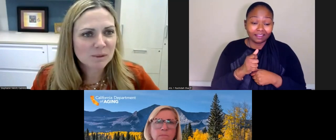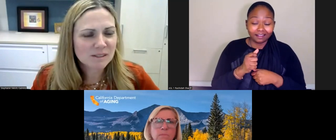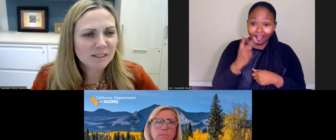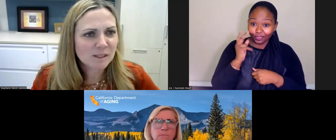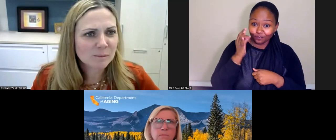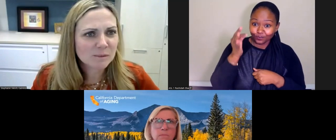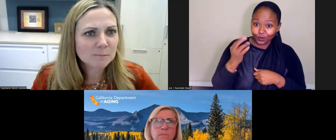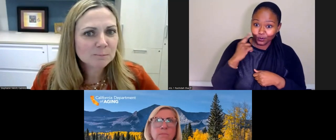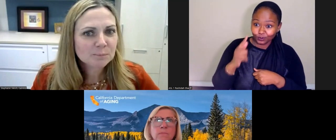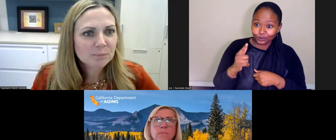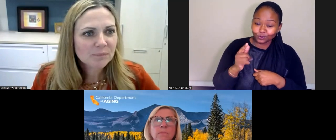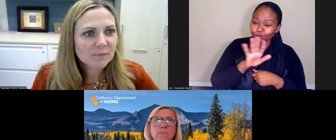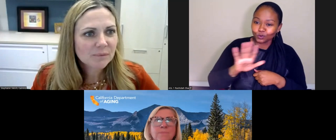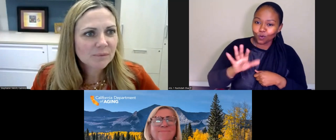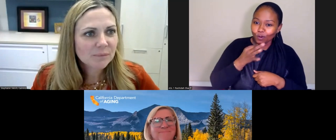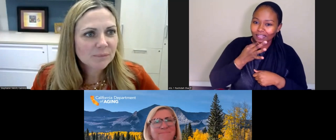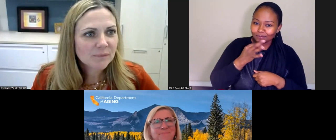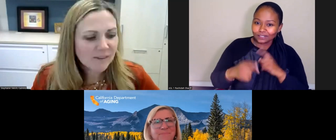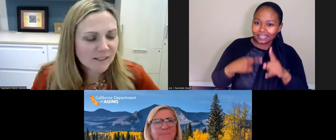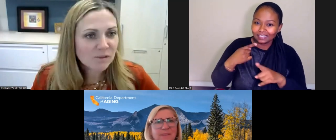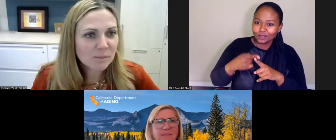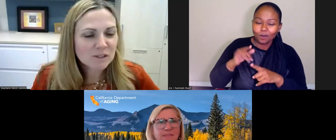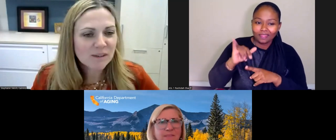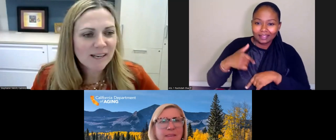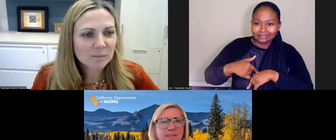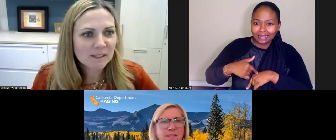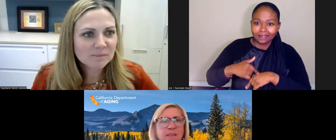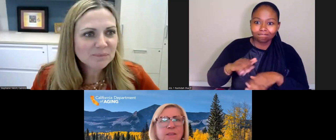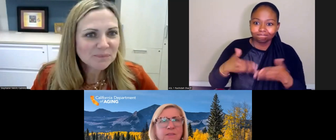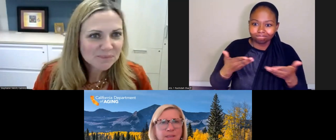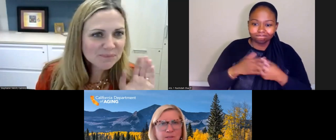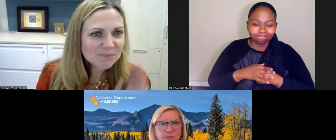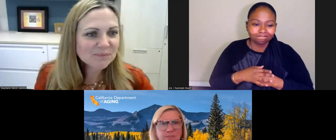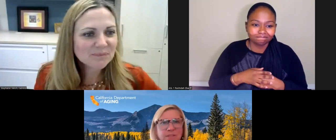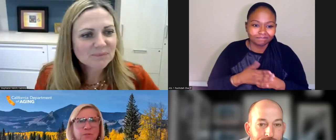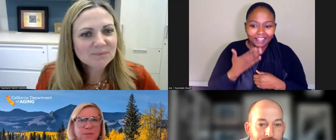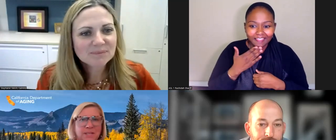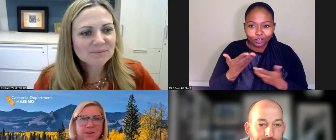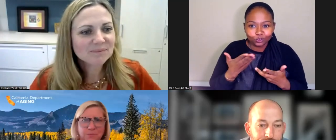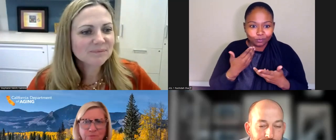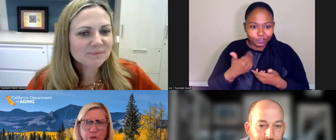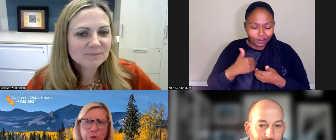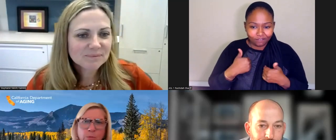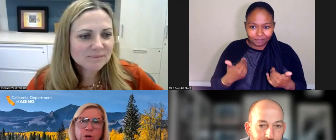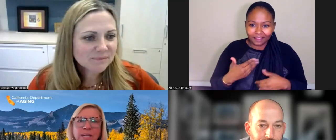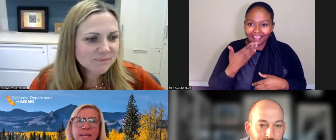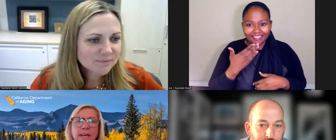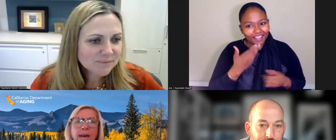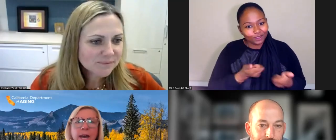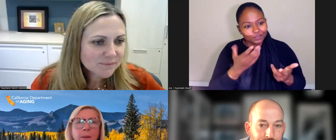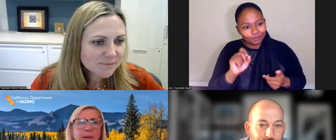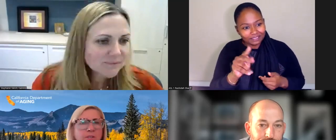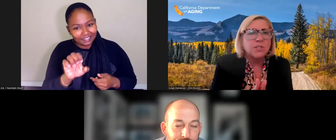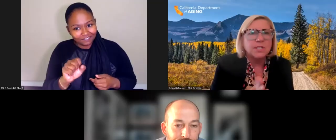when the time comes. Thank you very much for having me. Thank you, Stephanie, for being here and for your great work.